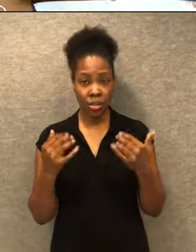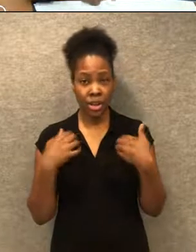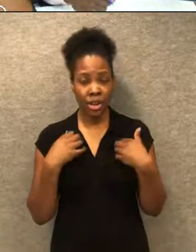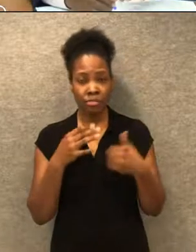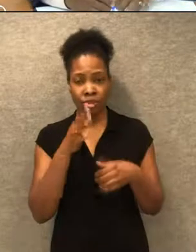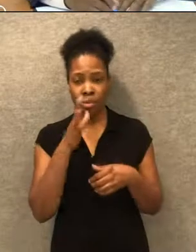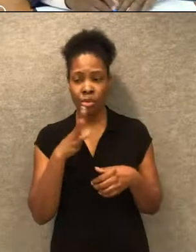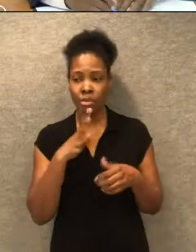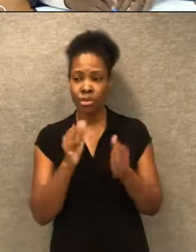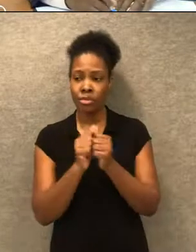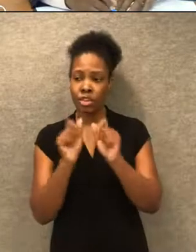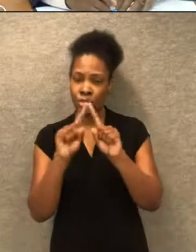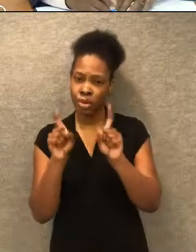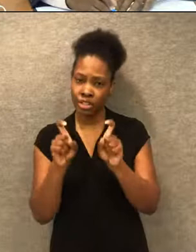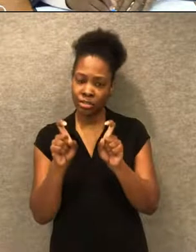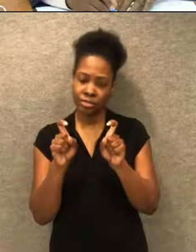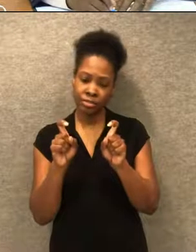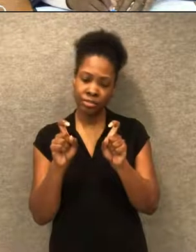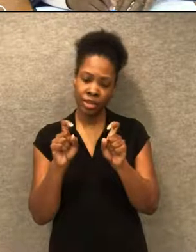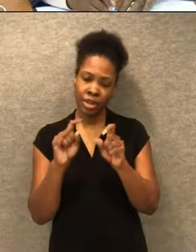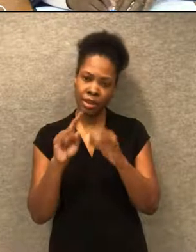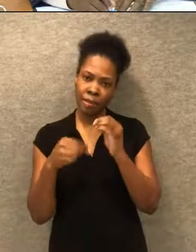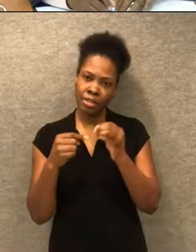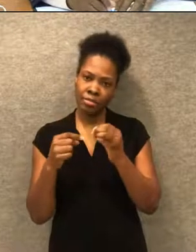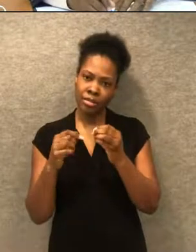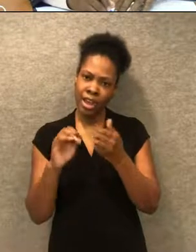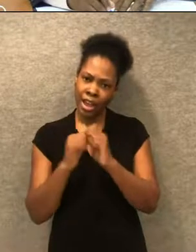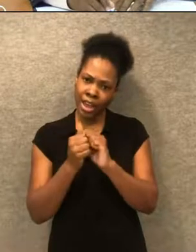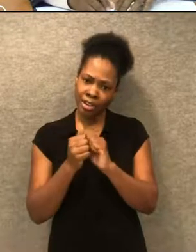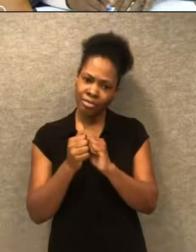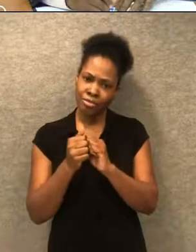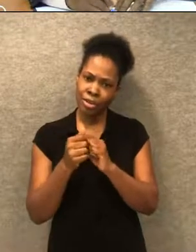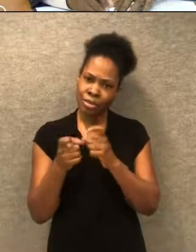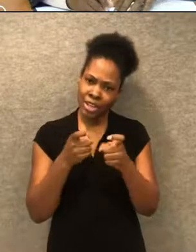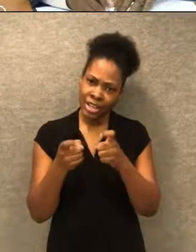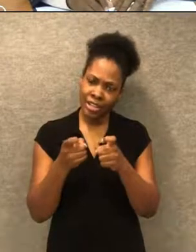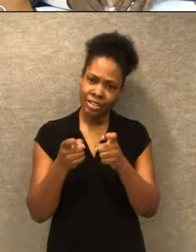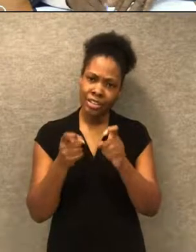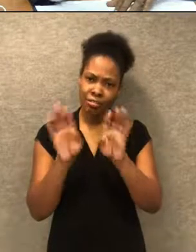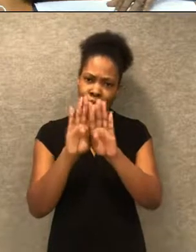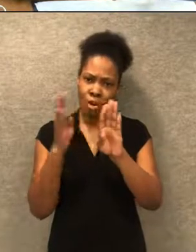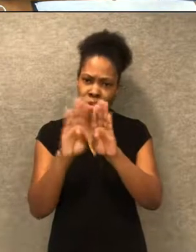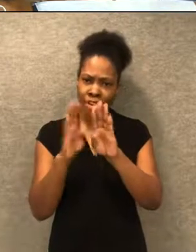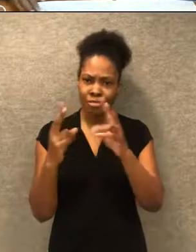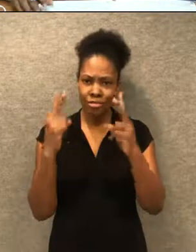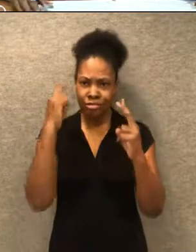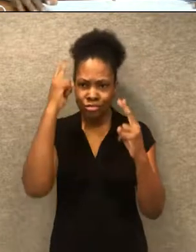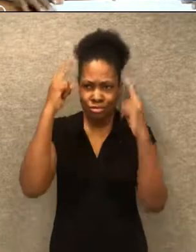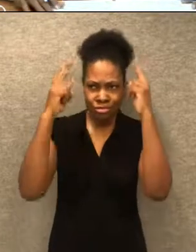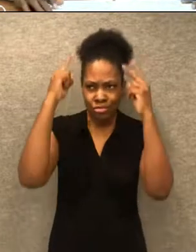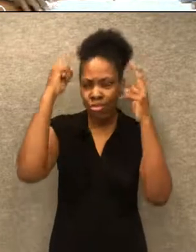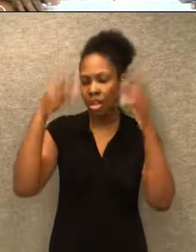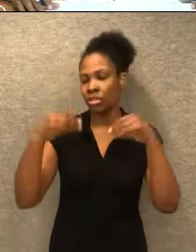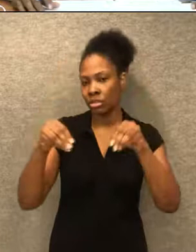her question is more about, like, how are we handling the reopening and salons. Ms.